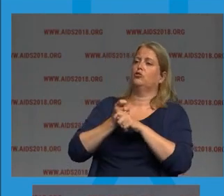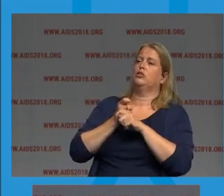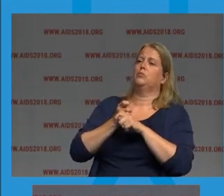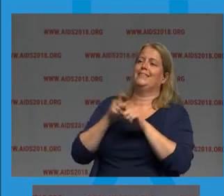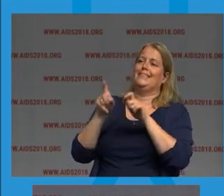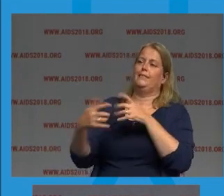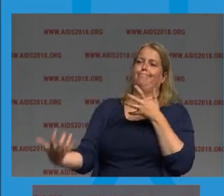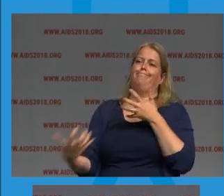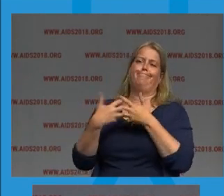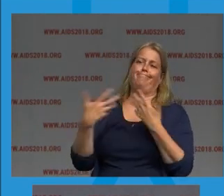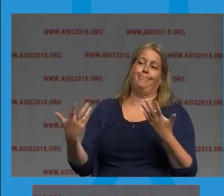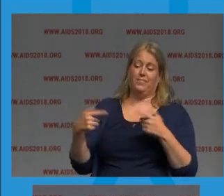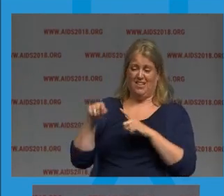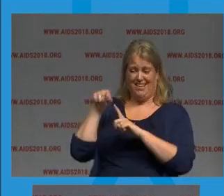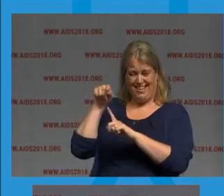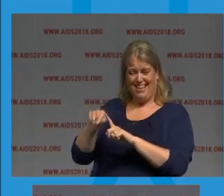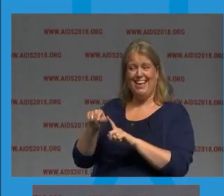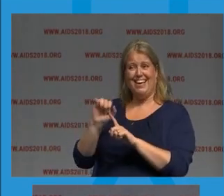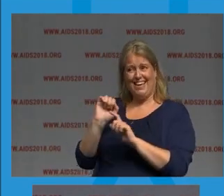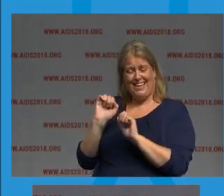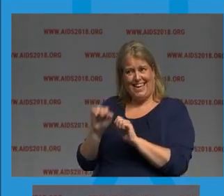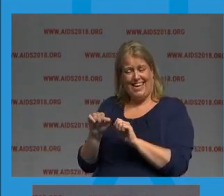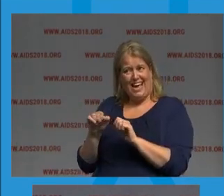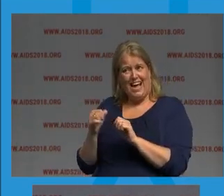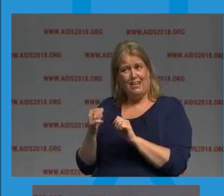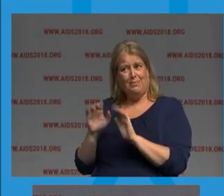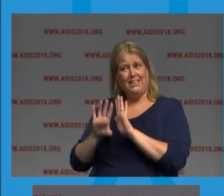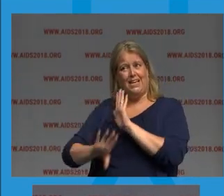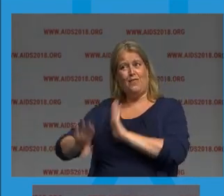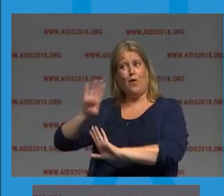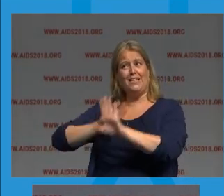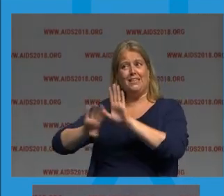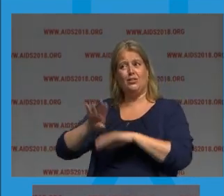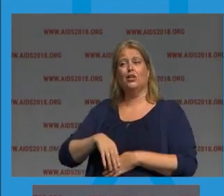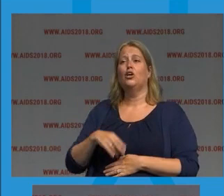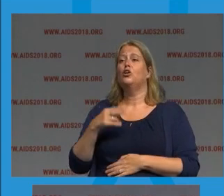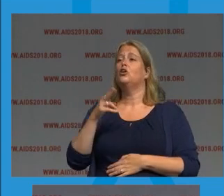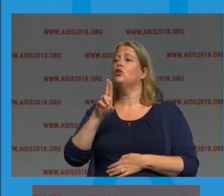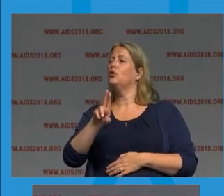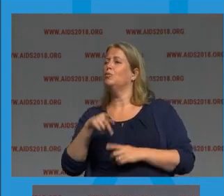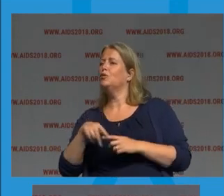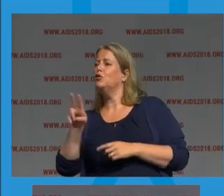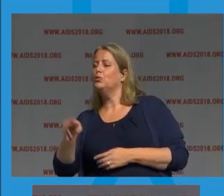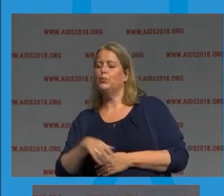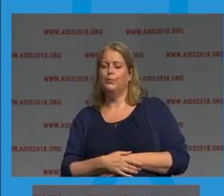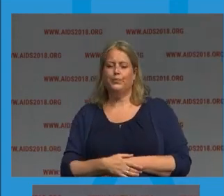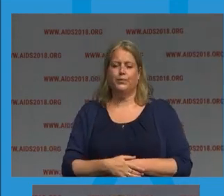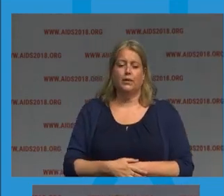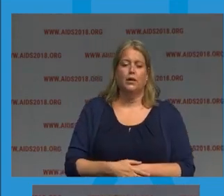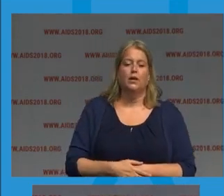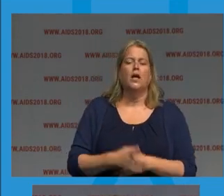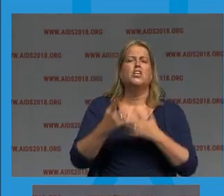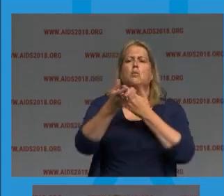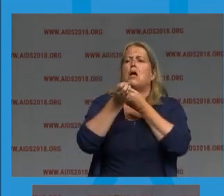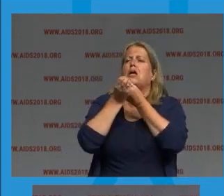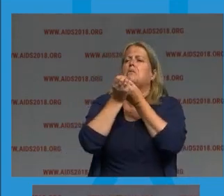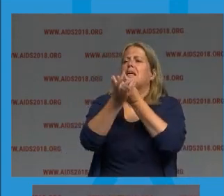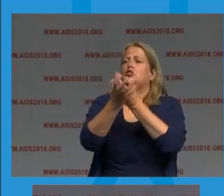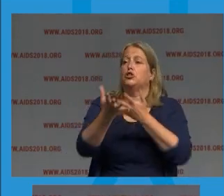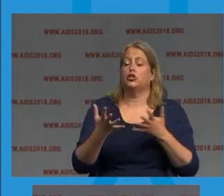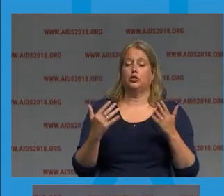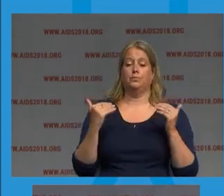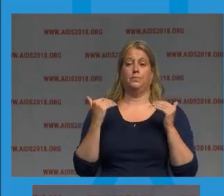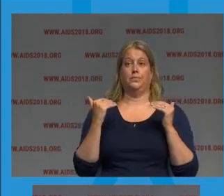U, because U could really be avoided. So I think just some quick case study messages. I think in the context of these really high